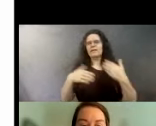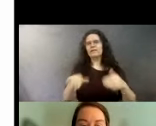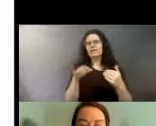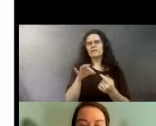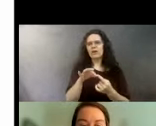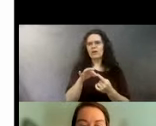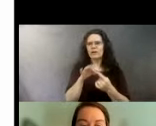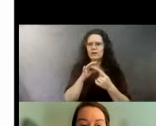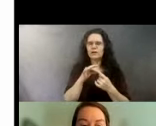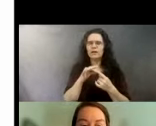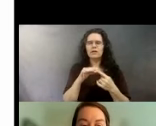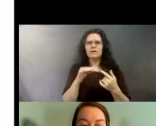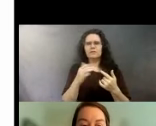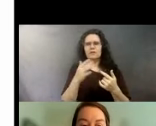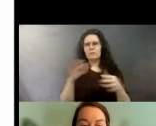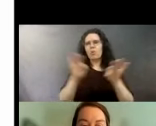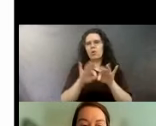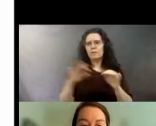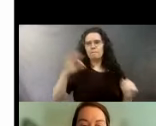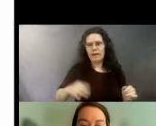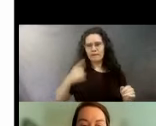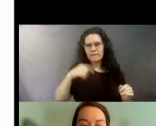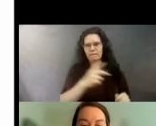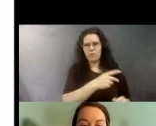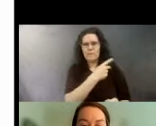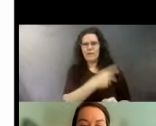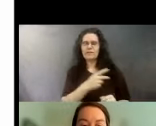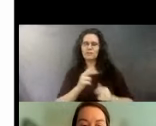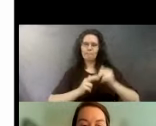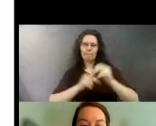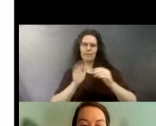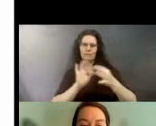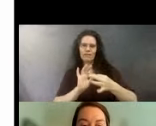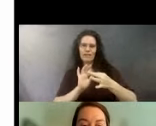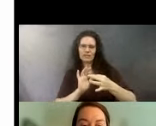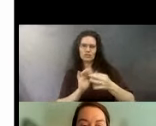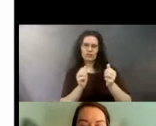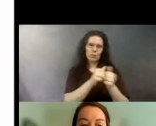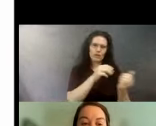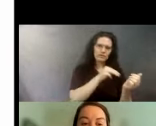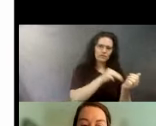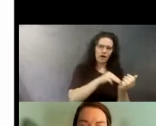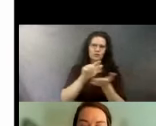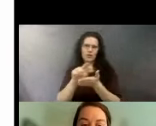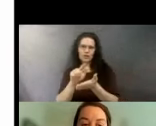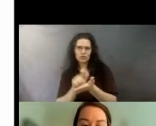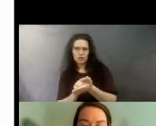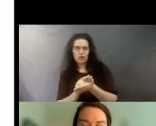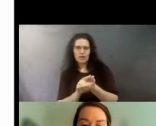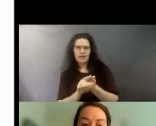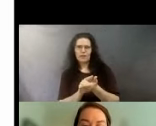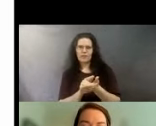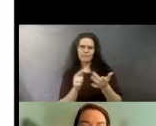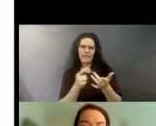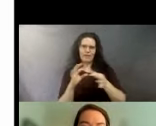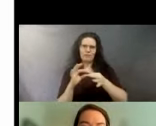special opportunity. And that, sort of relationship building with the providers also helps in that